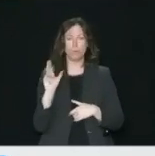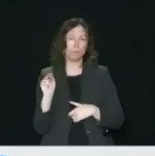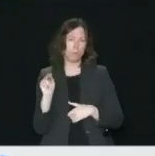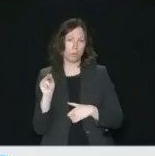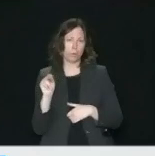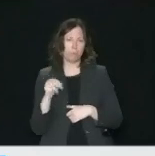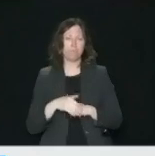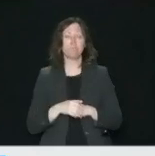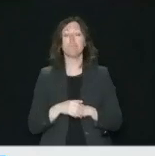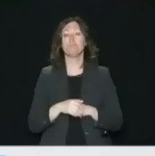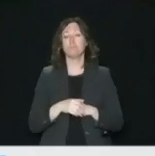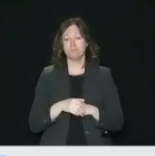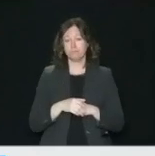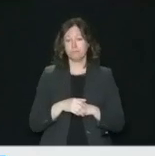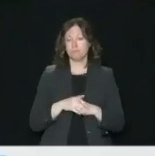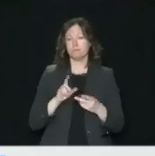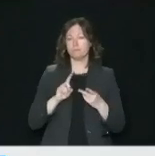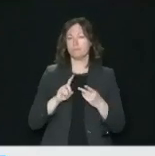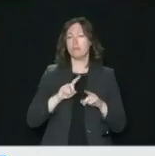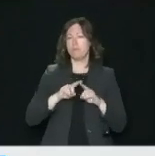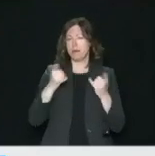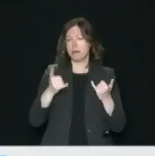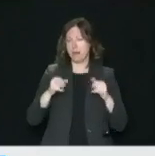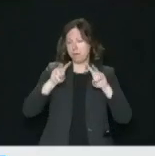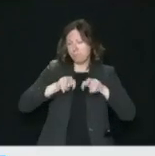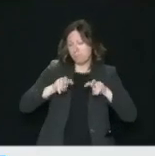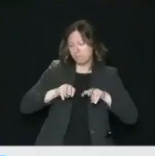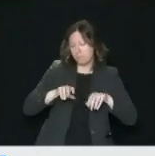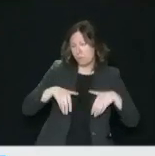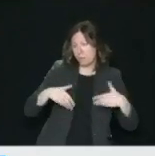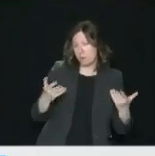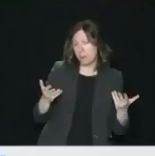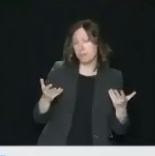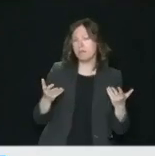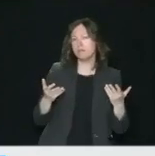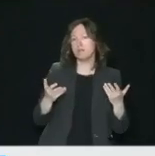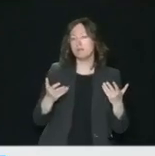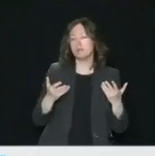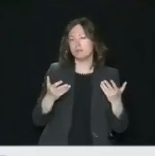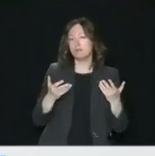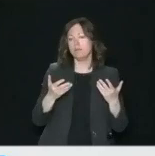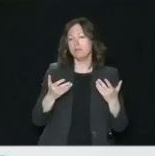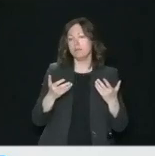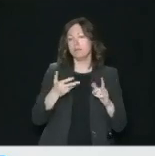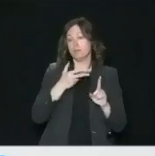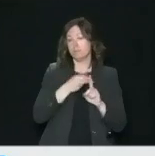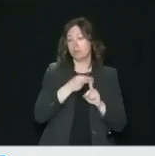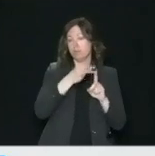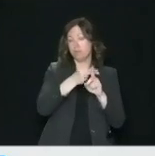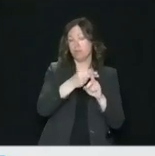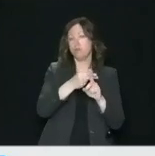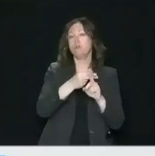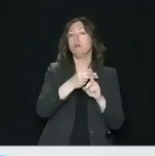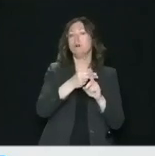air and rail travel and when it comes to federal workplaces?